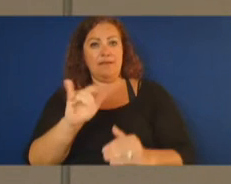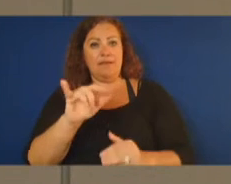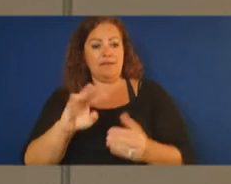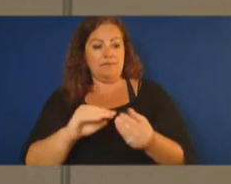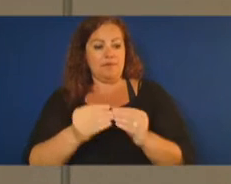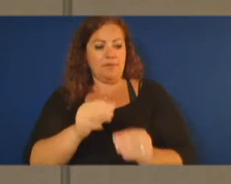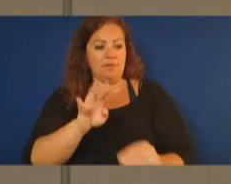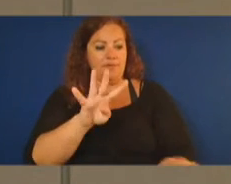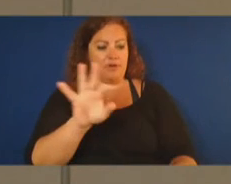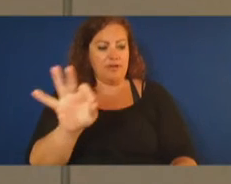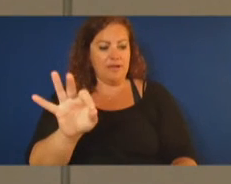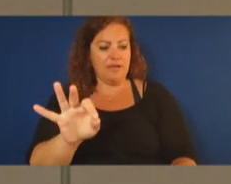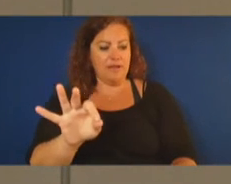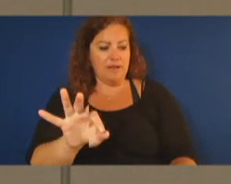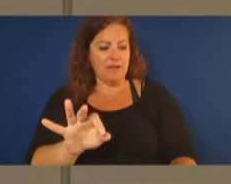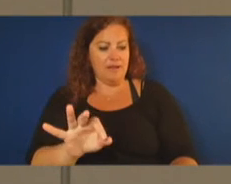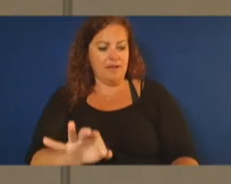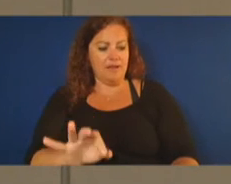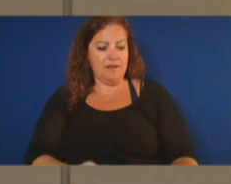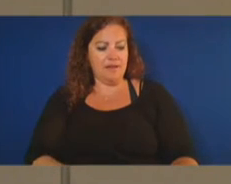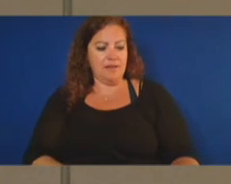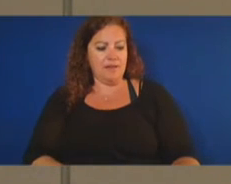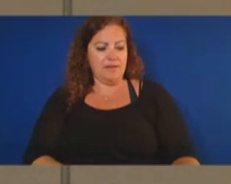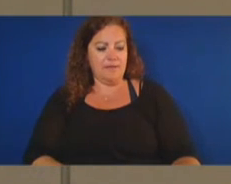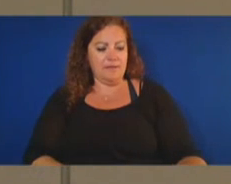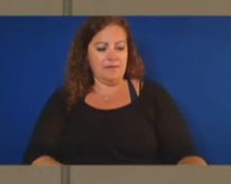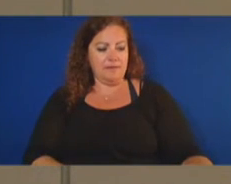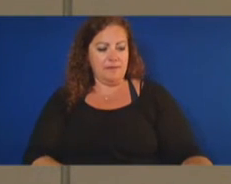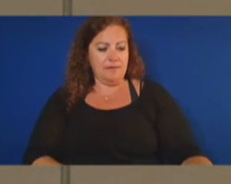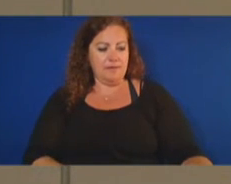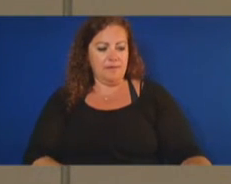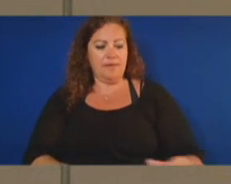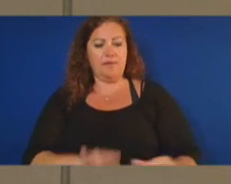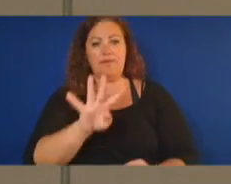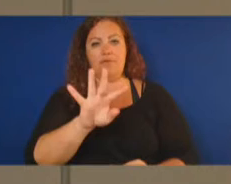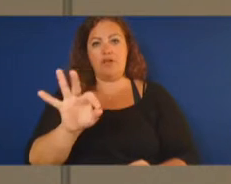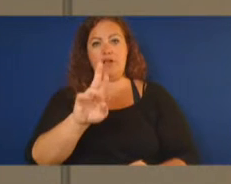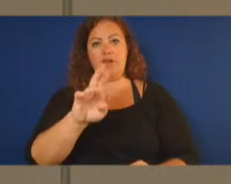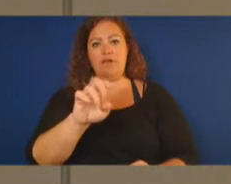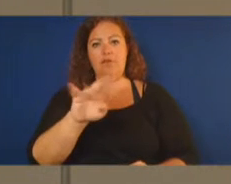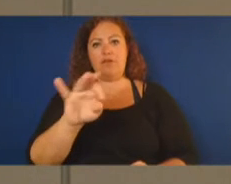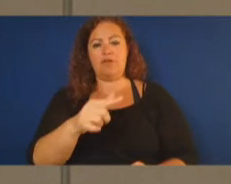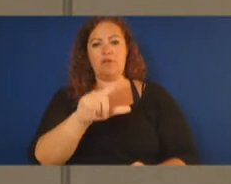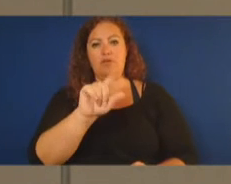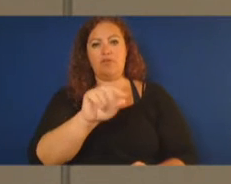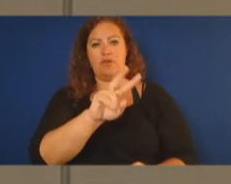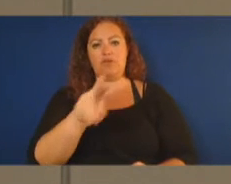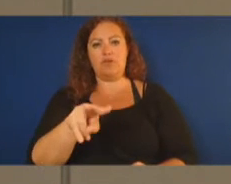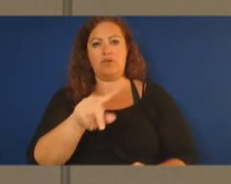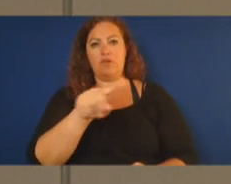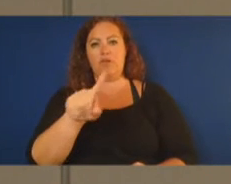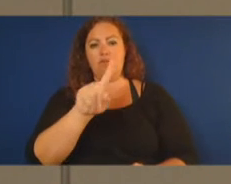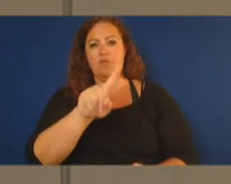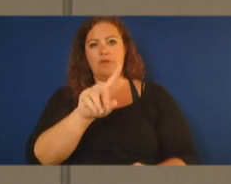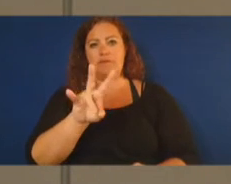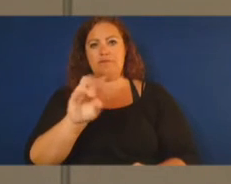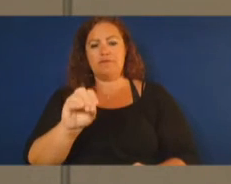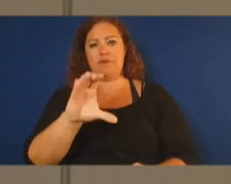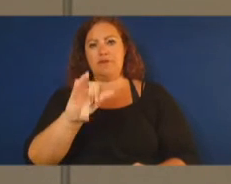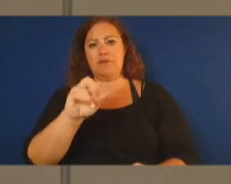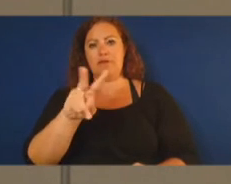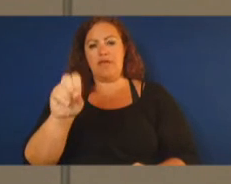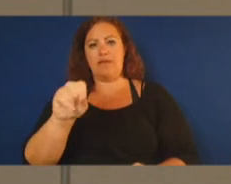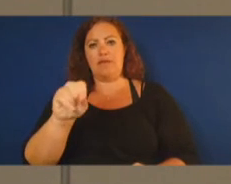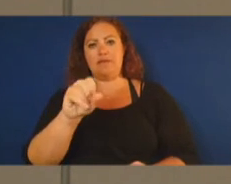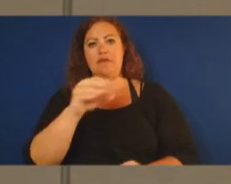you both um um item number 49 is resoning petition 2022 d170 by canvas residential